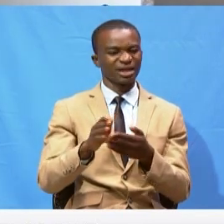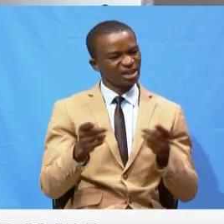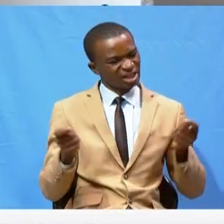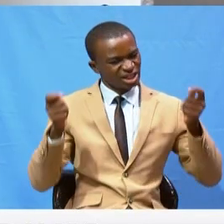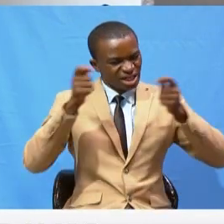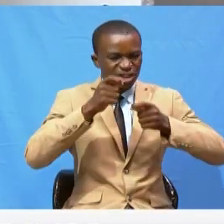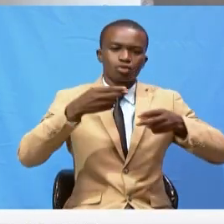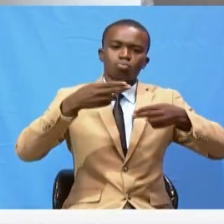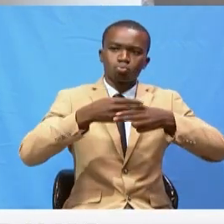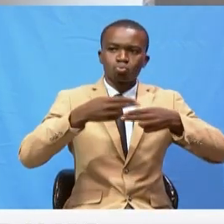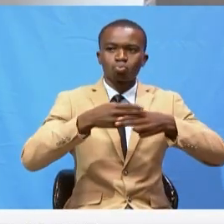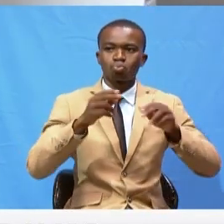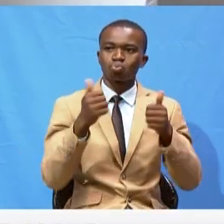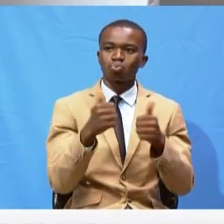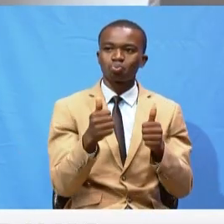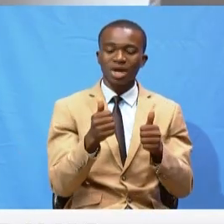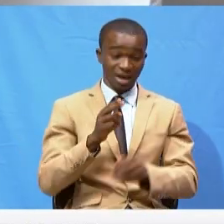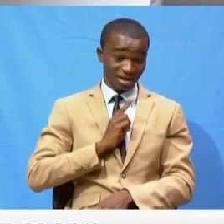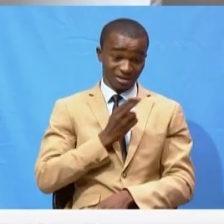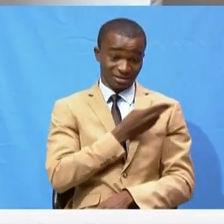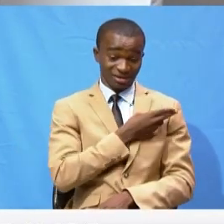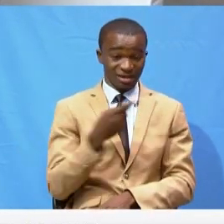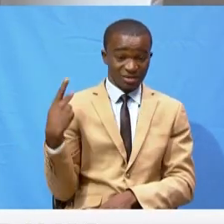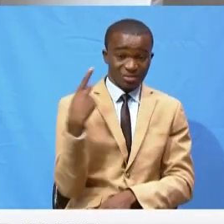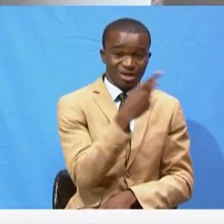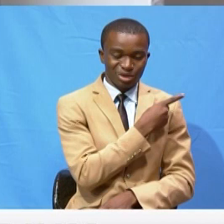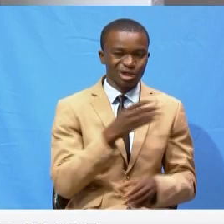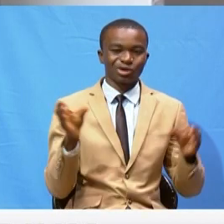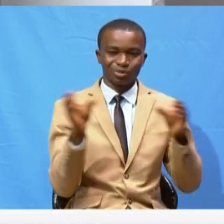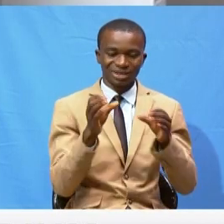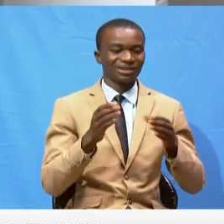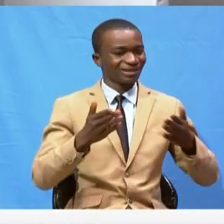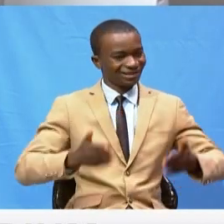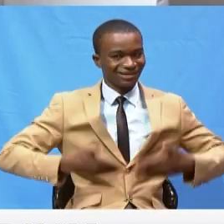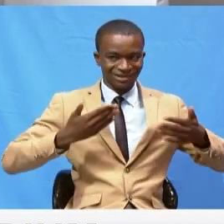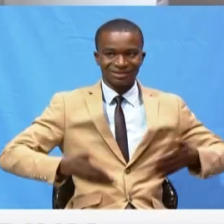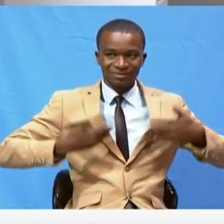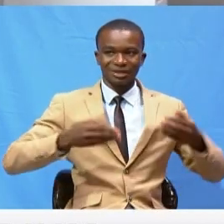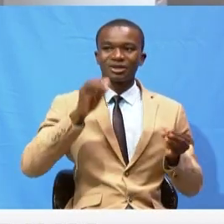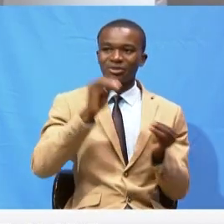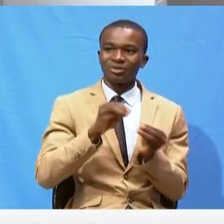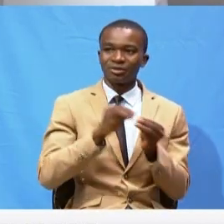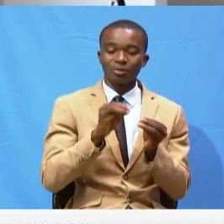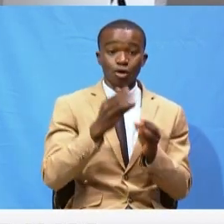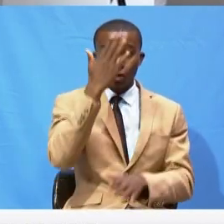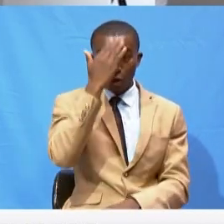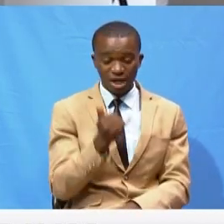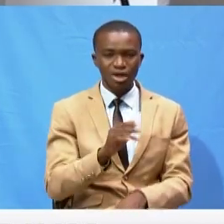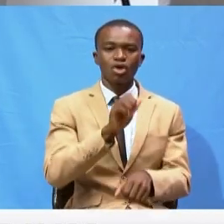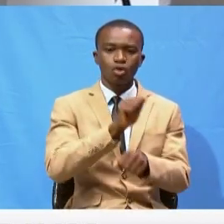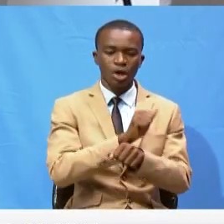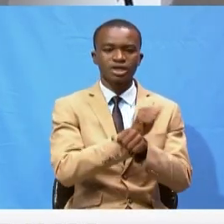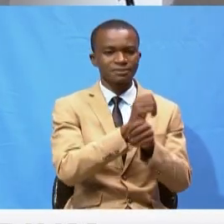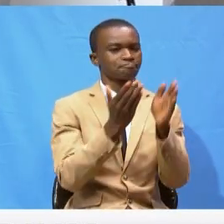Parliament. Yeah, and that the position is that we are satisfied with